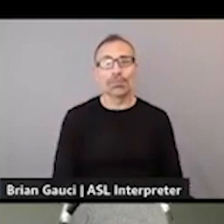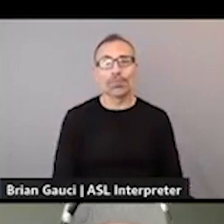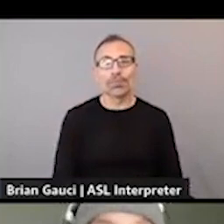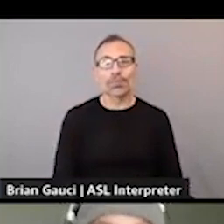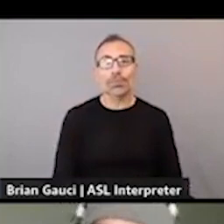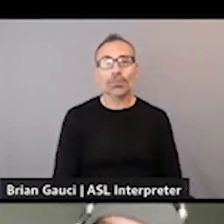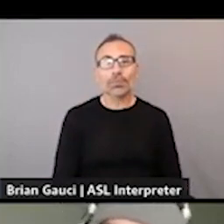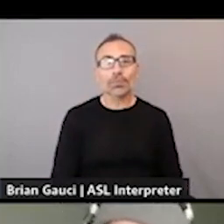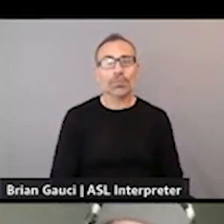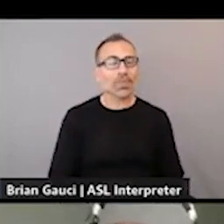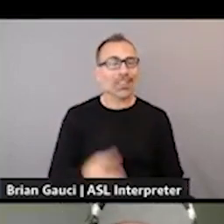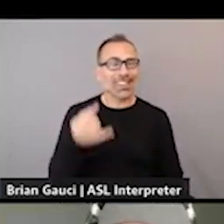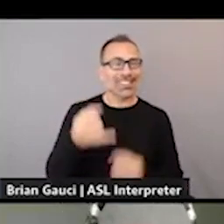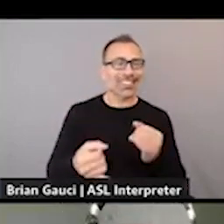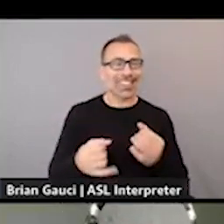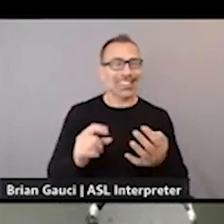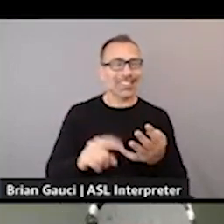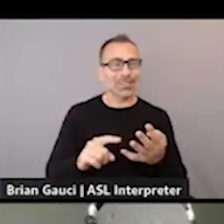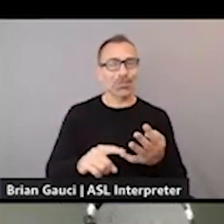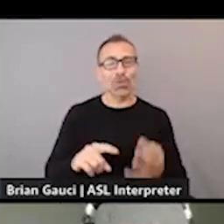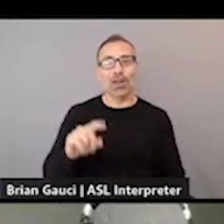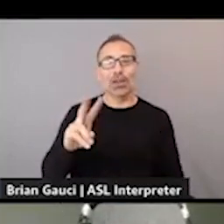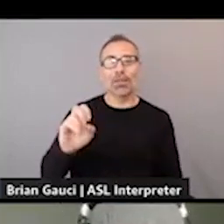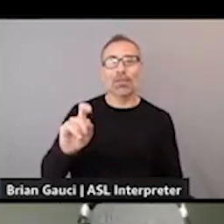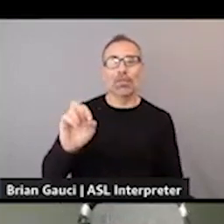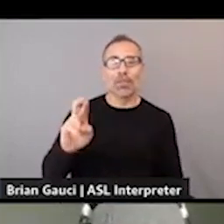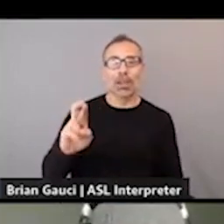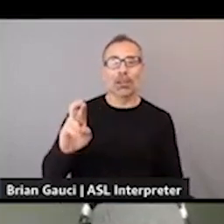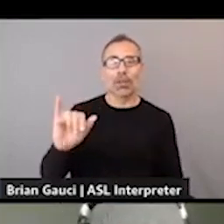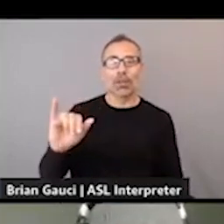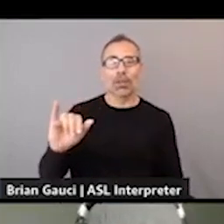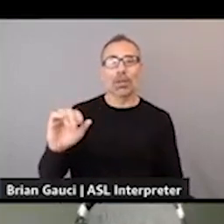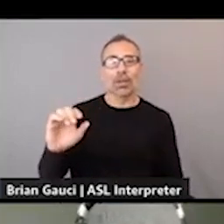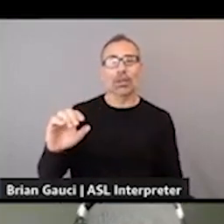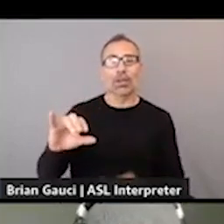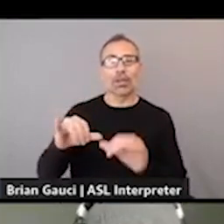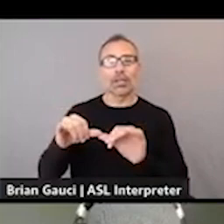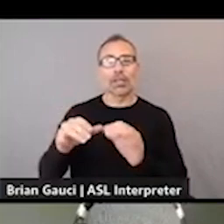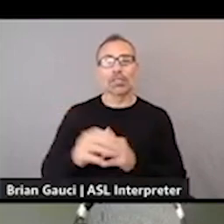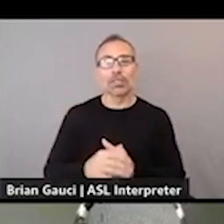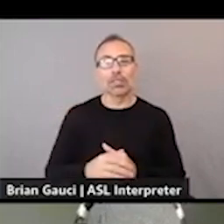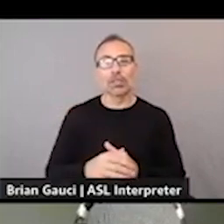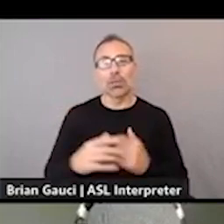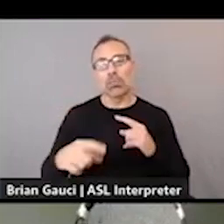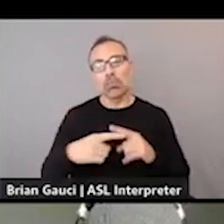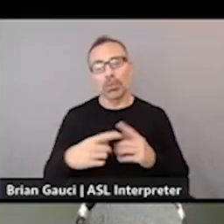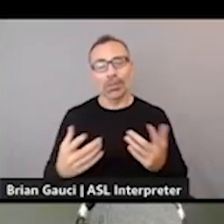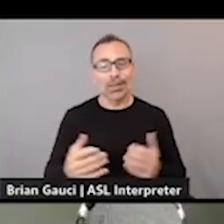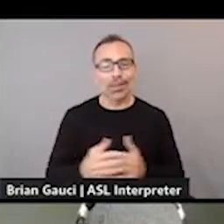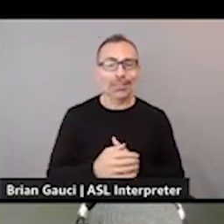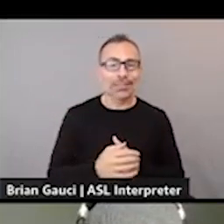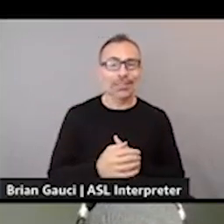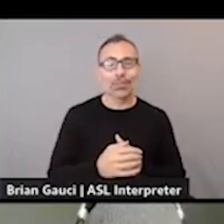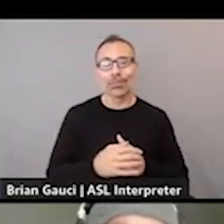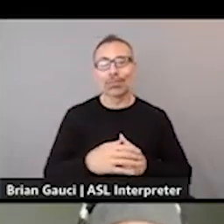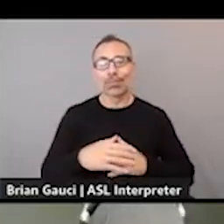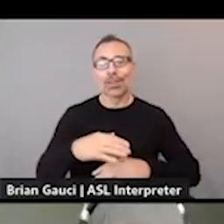vector engine, and of course integrations, right? Terraform support, AWS notifications, to let user know when there